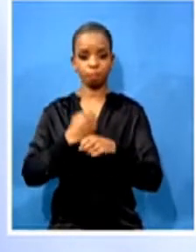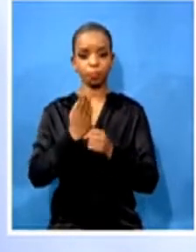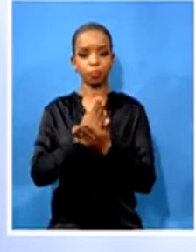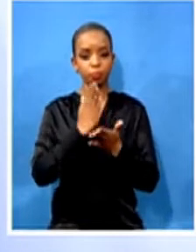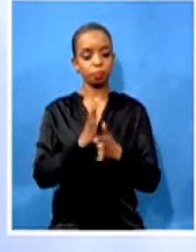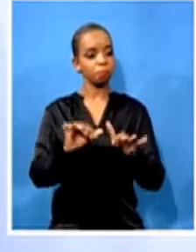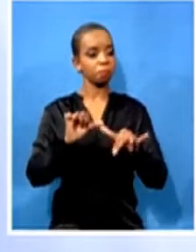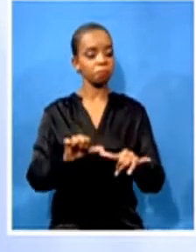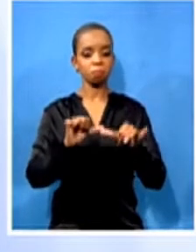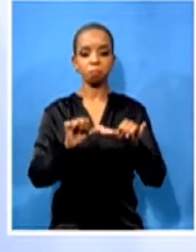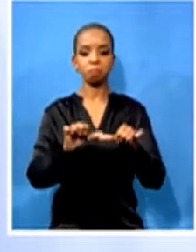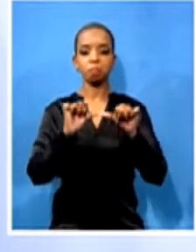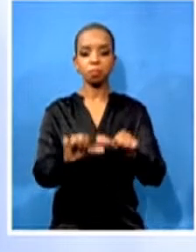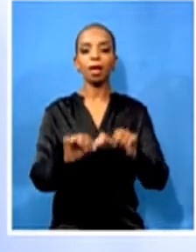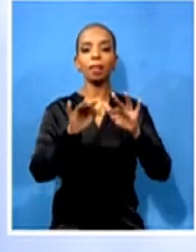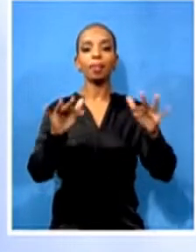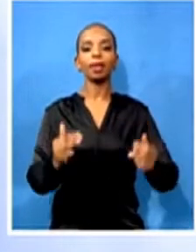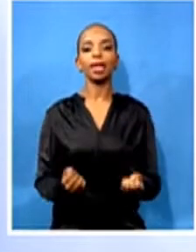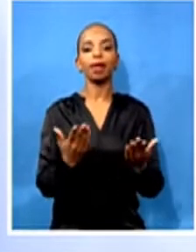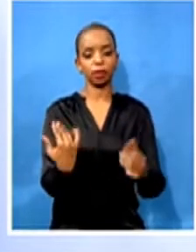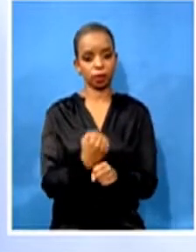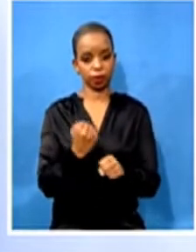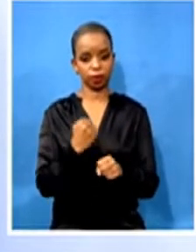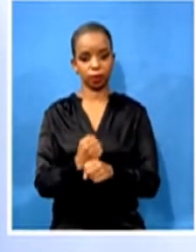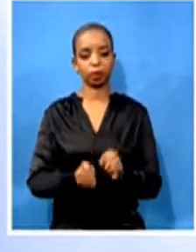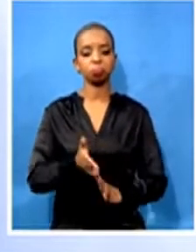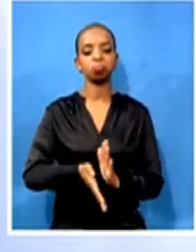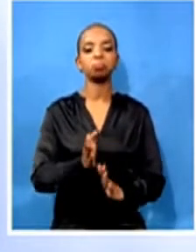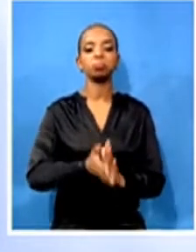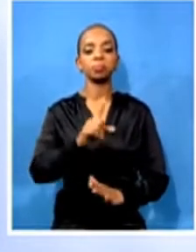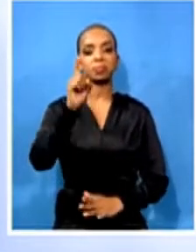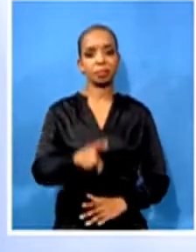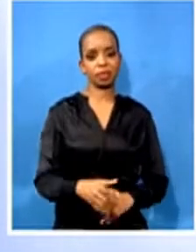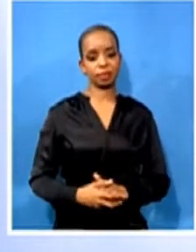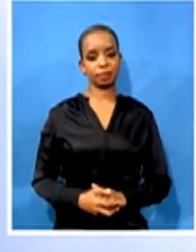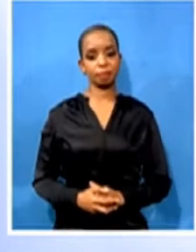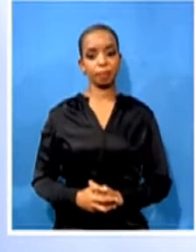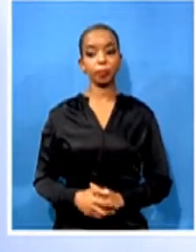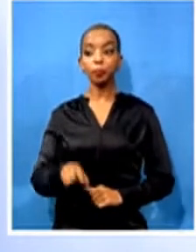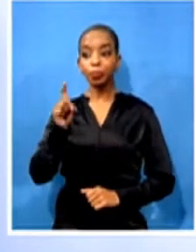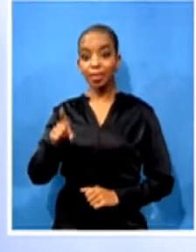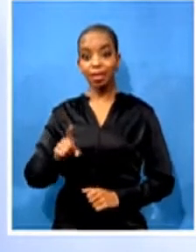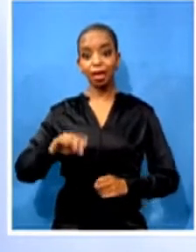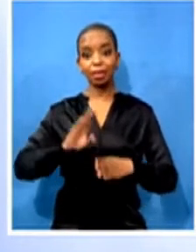services. And for this reason, we take this opportunity to thank them